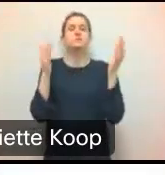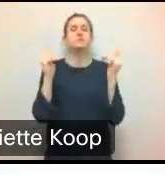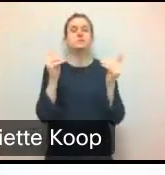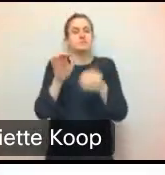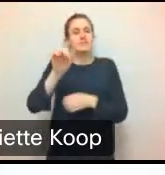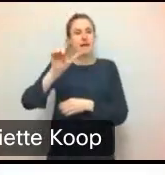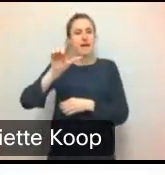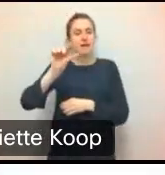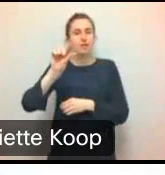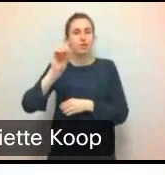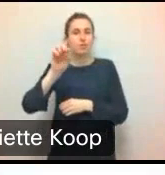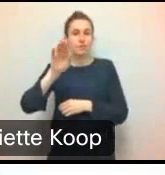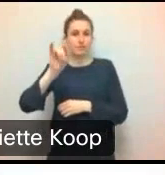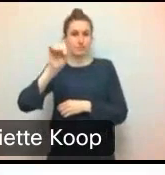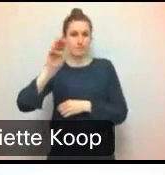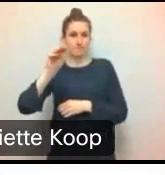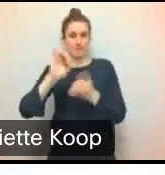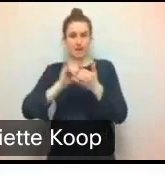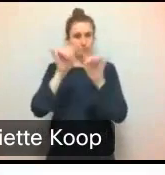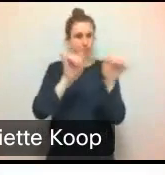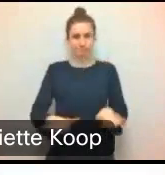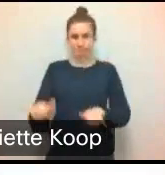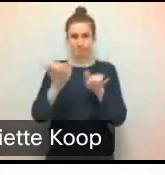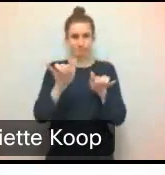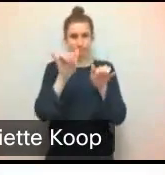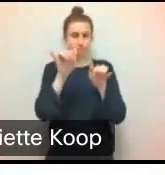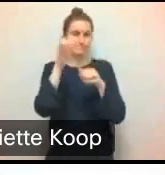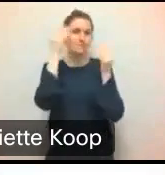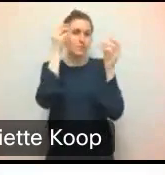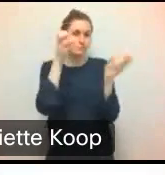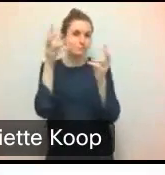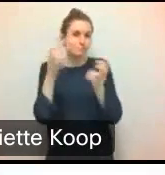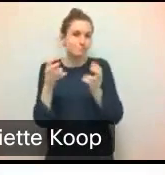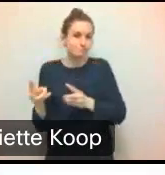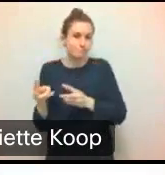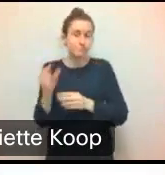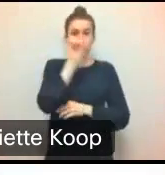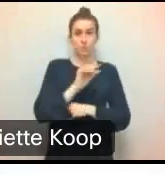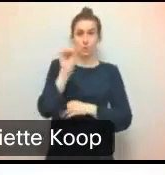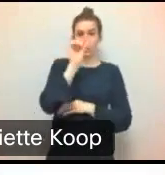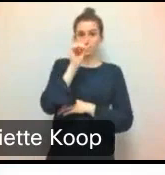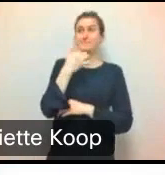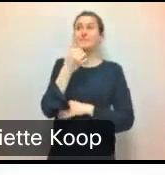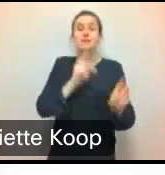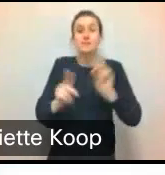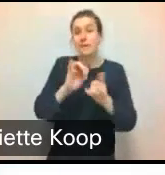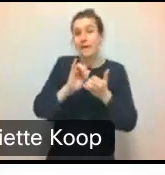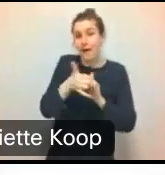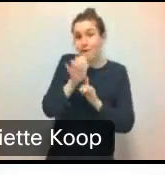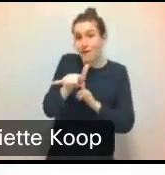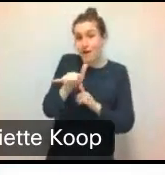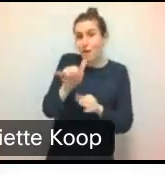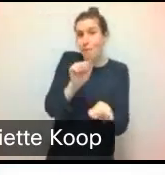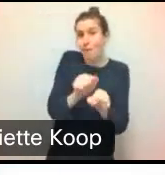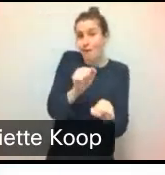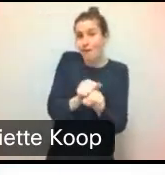involved. Google still doesn't share how their algorithm works. So you don't know if you are in what's